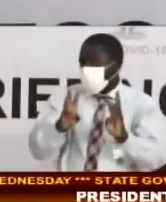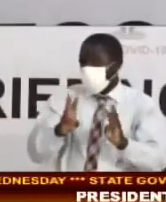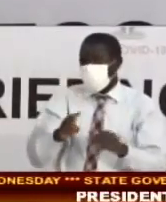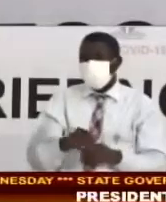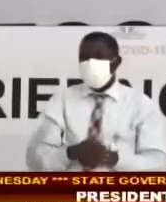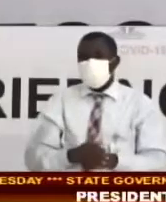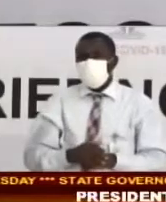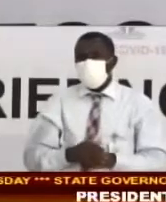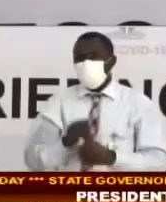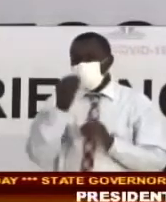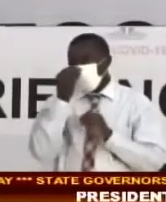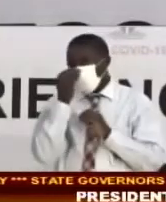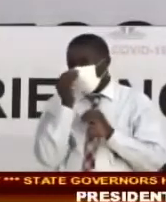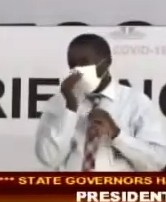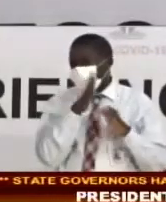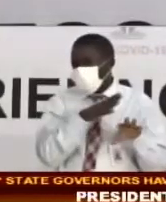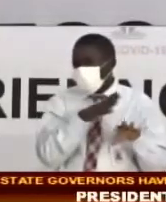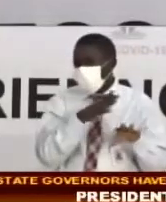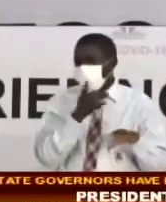the vaccine